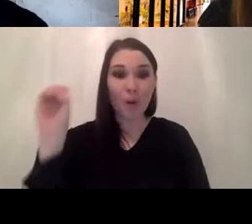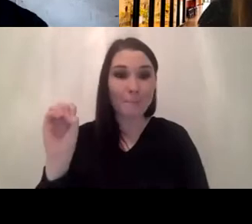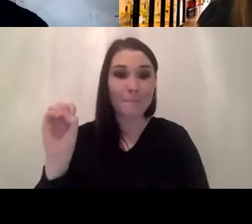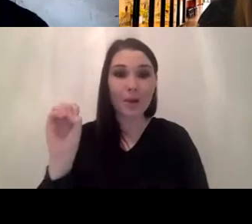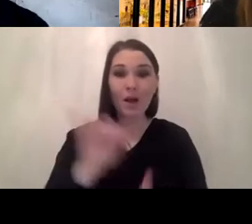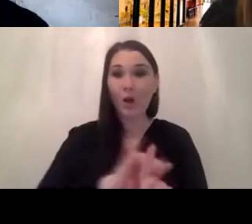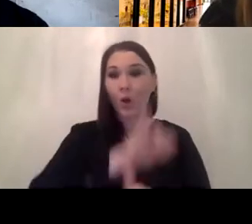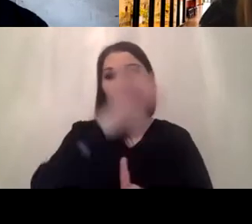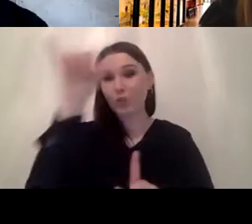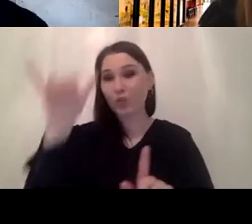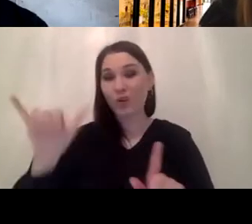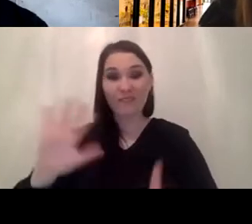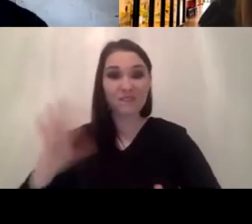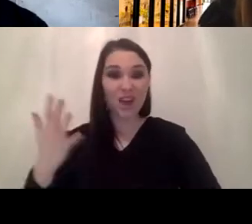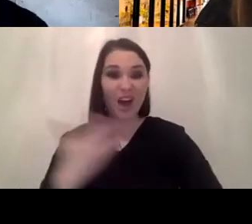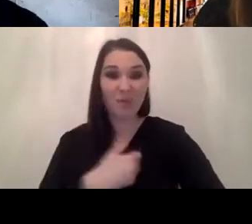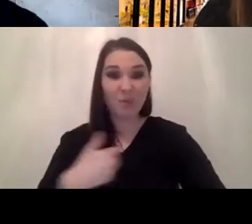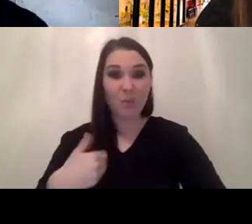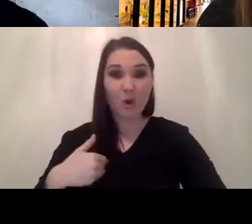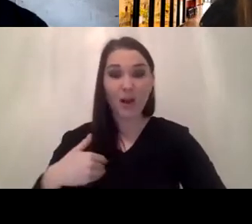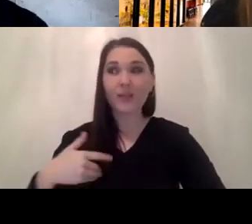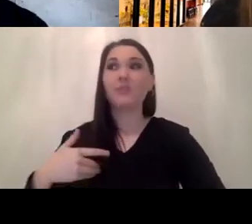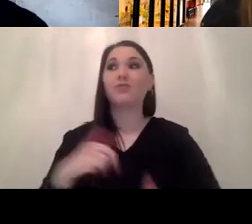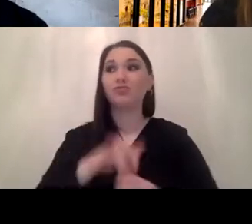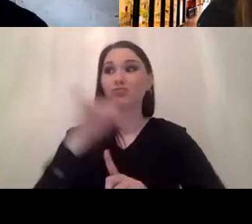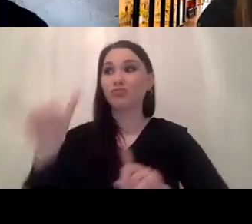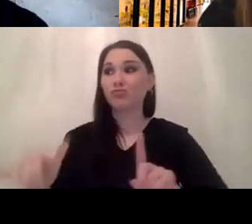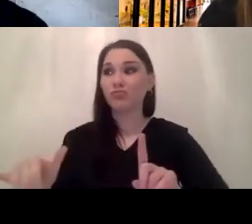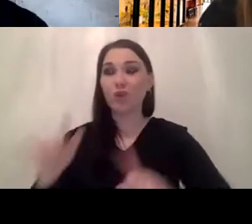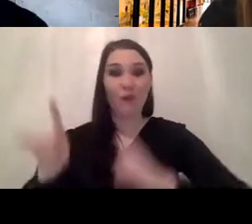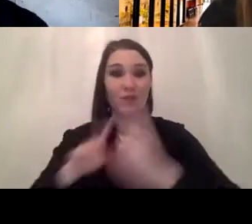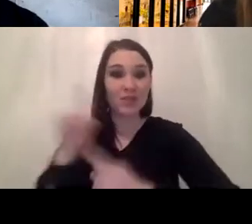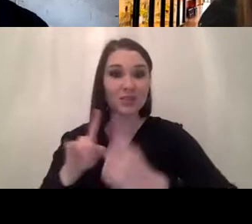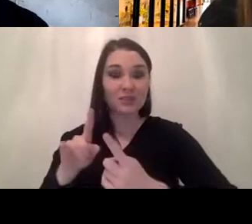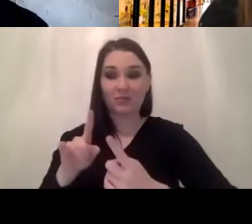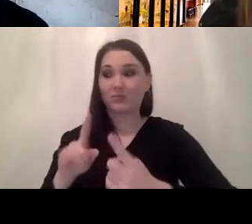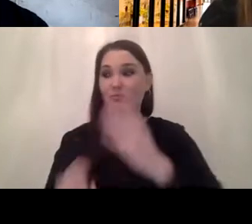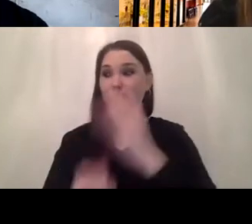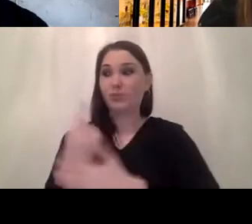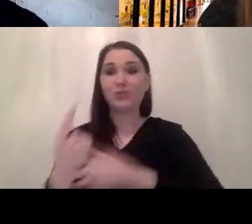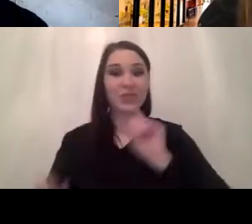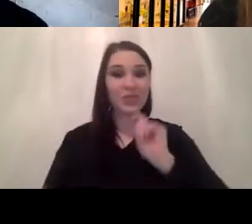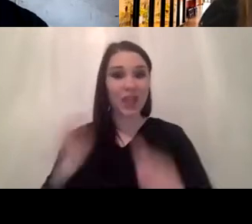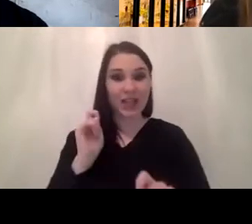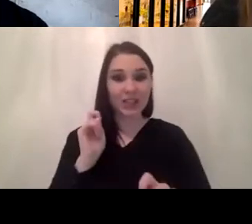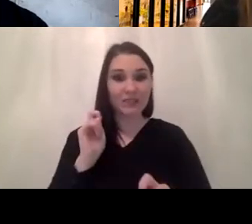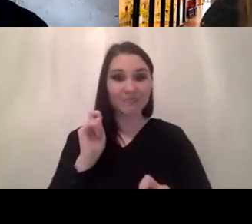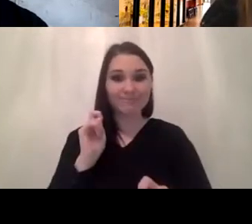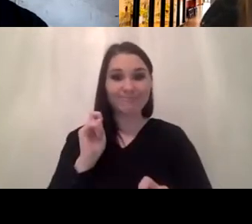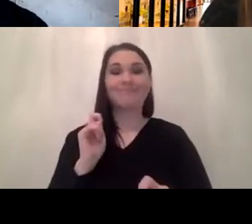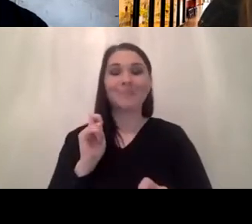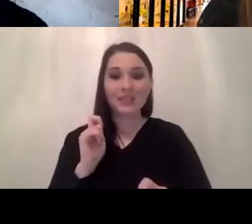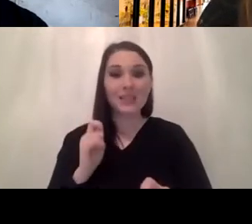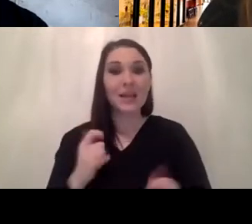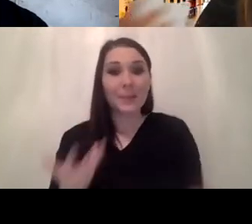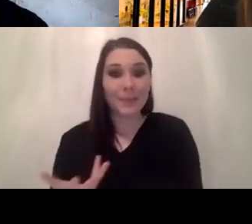of a sudden, like, my life completely changed. And the kind of work I was doing is just like more focus, more one-to-one conversations,